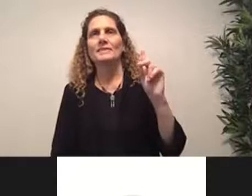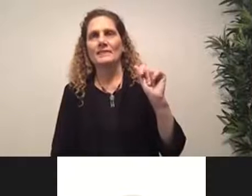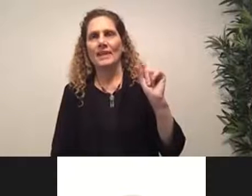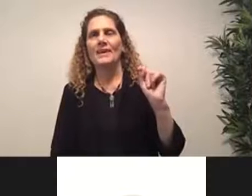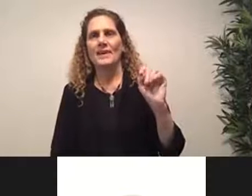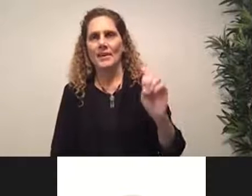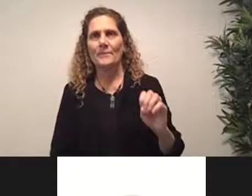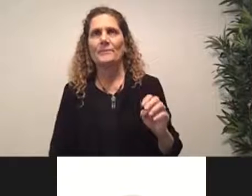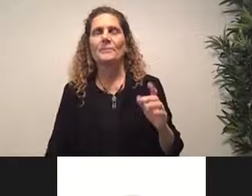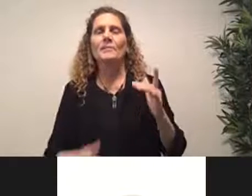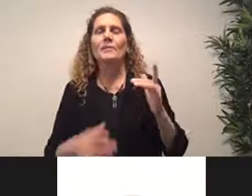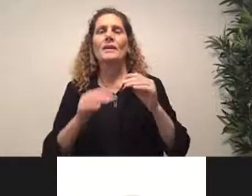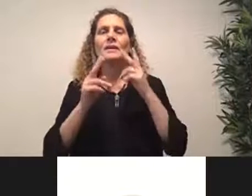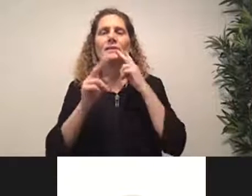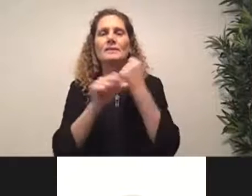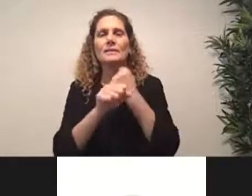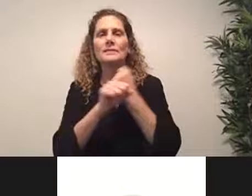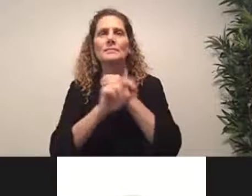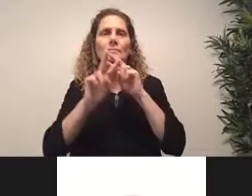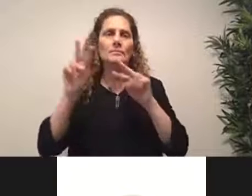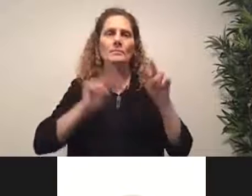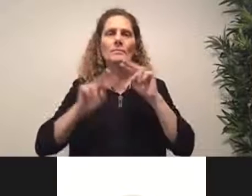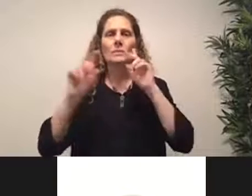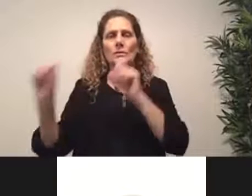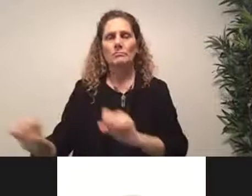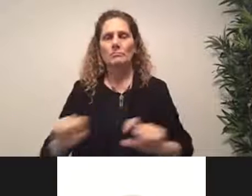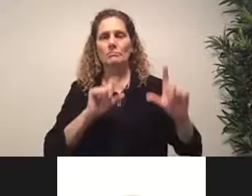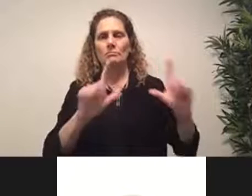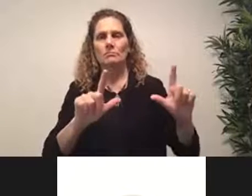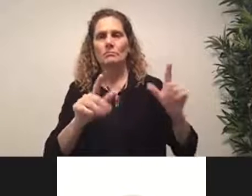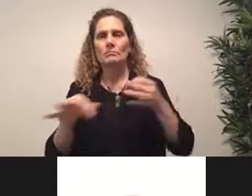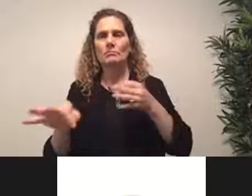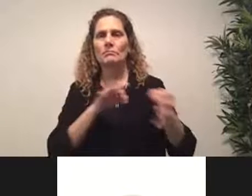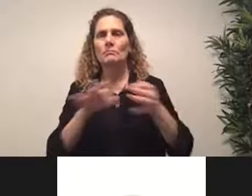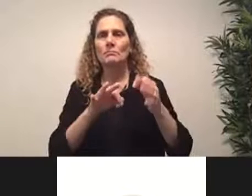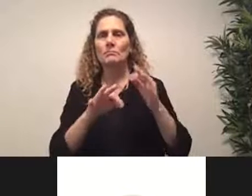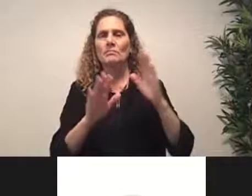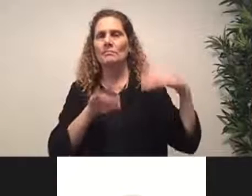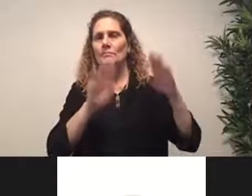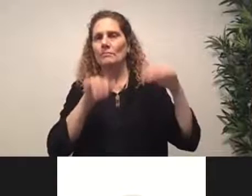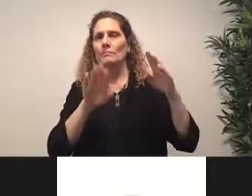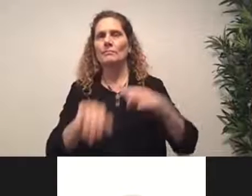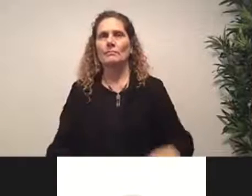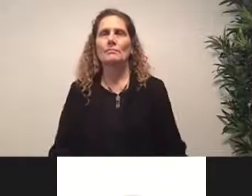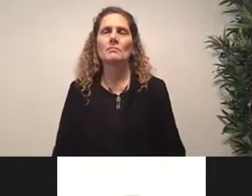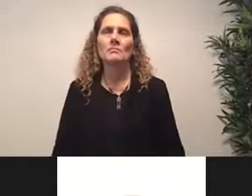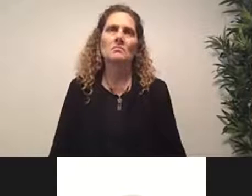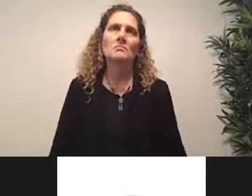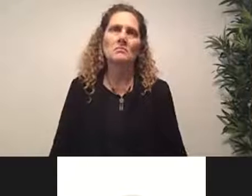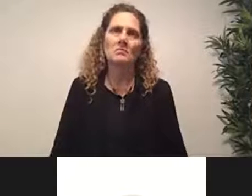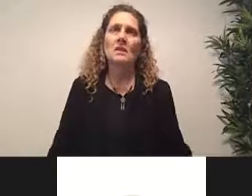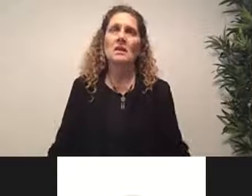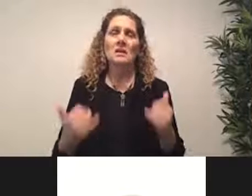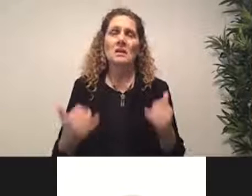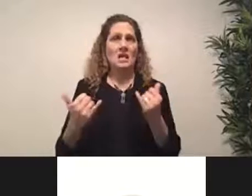we're going to see in the data today. As others have mentioned, there does appear to be a general downward trend, but more recently within the